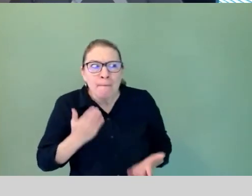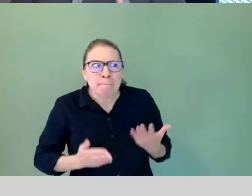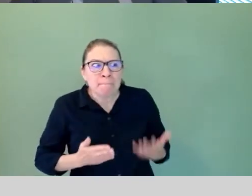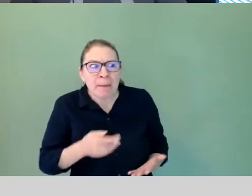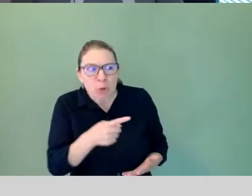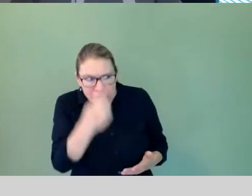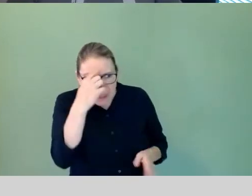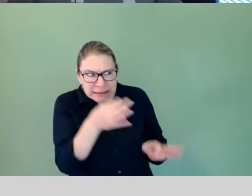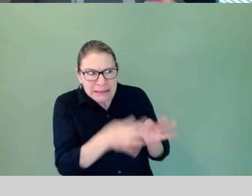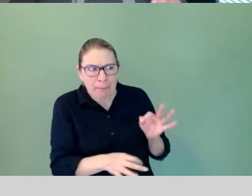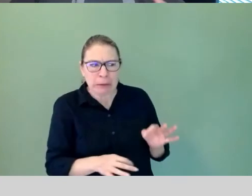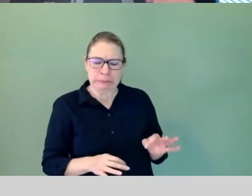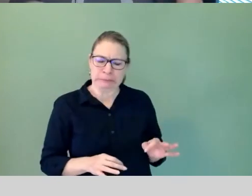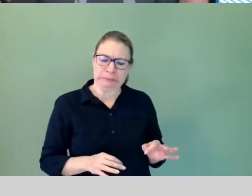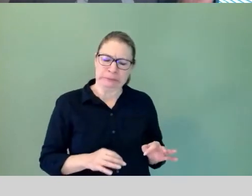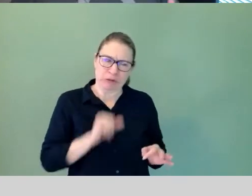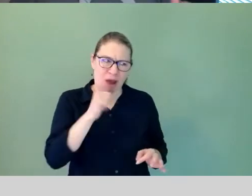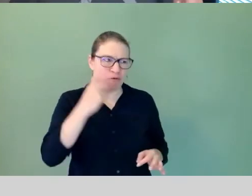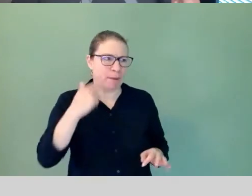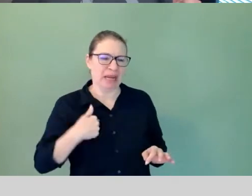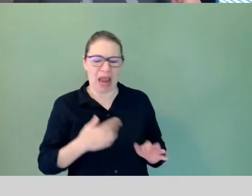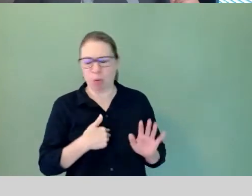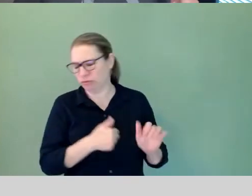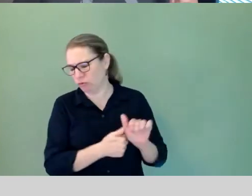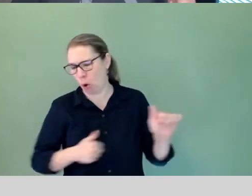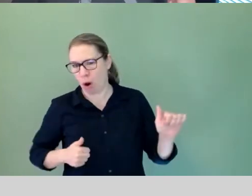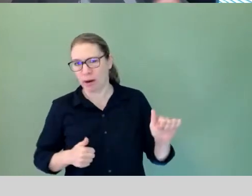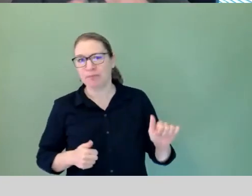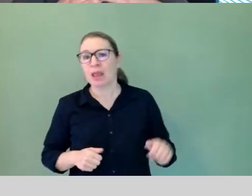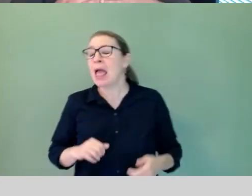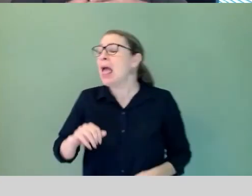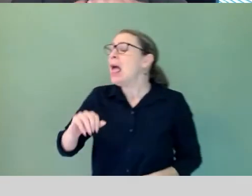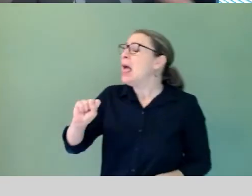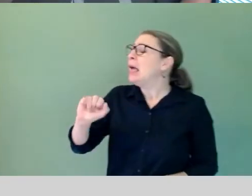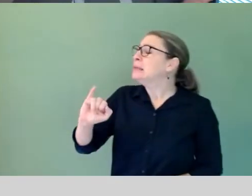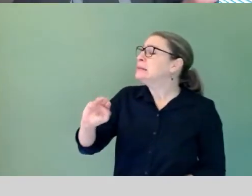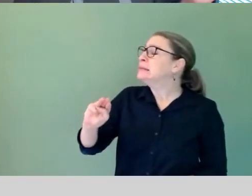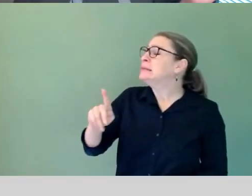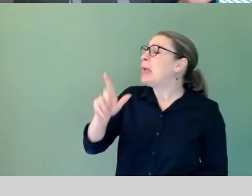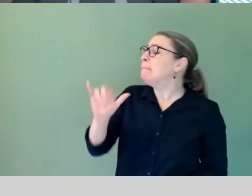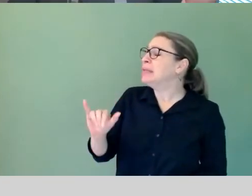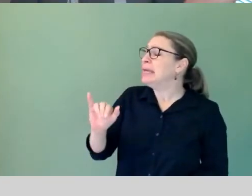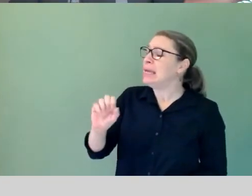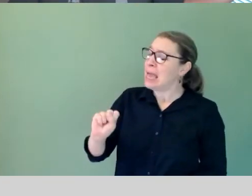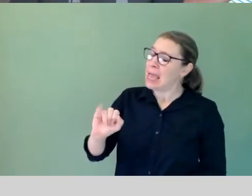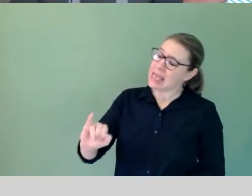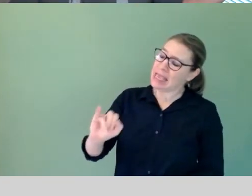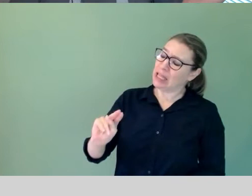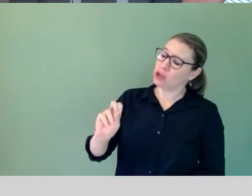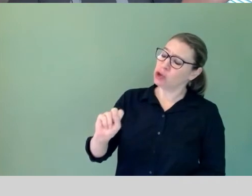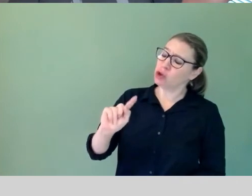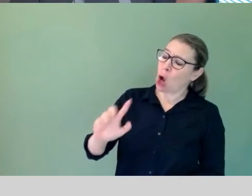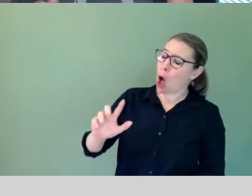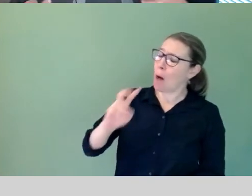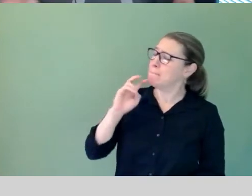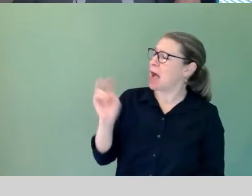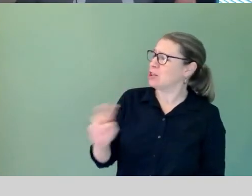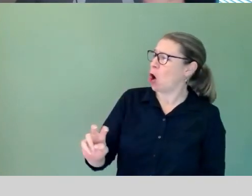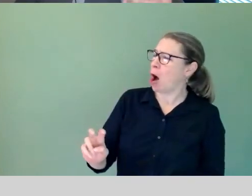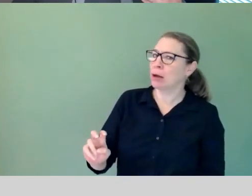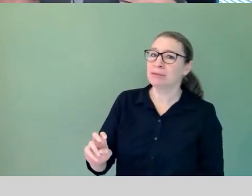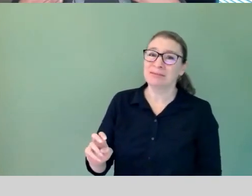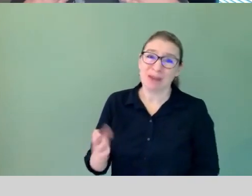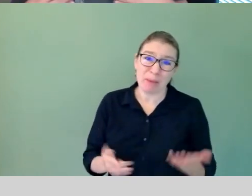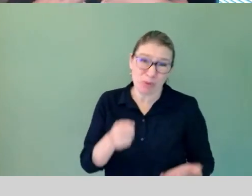for me. That would be like saying simply install Python from source. There's no simple part about that. Some people can probably do it in their sleep. Others